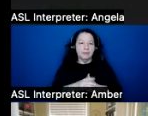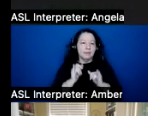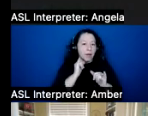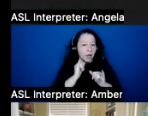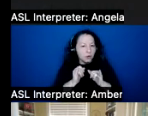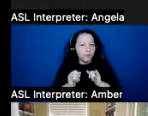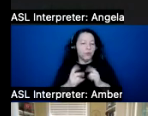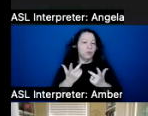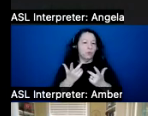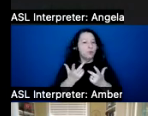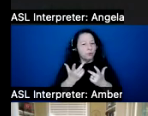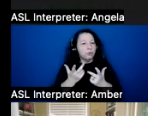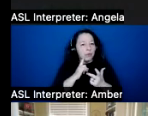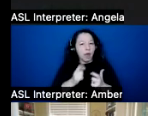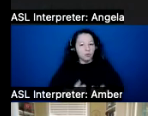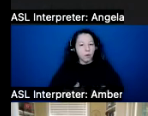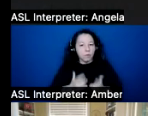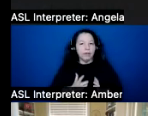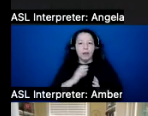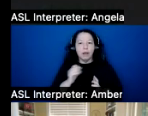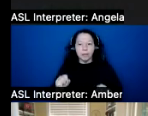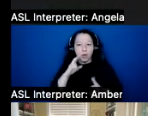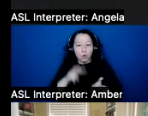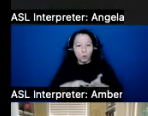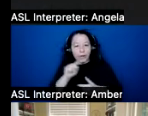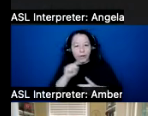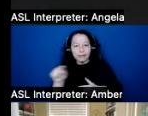that won't provide a witness or won't provide a statement.